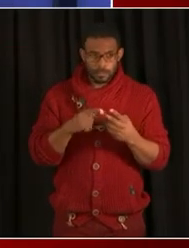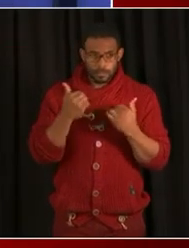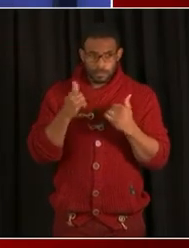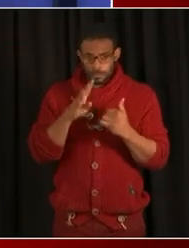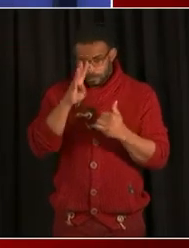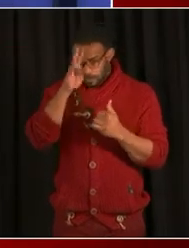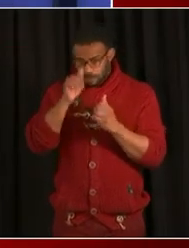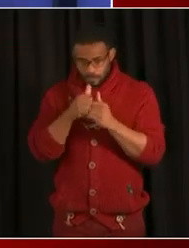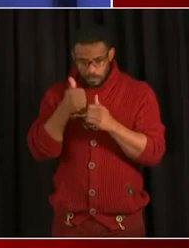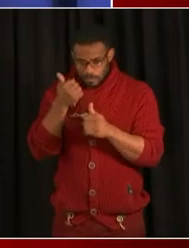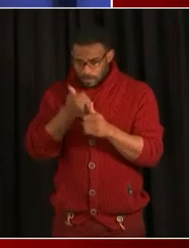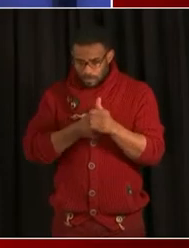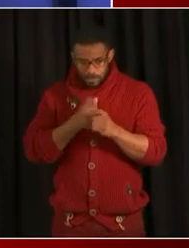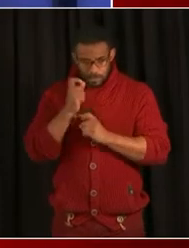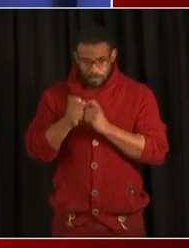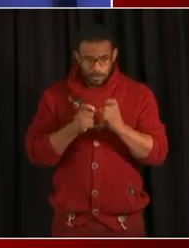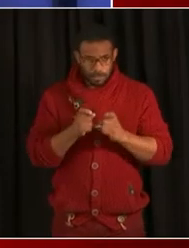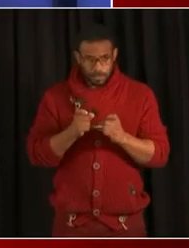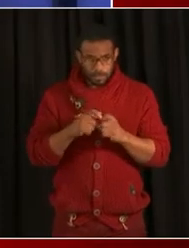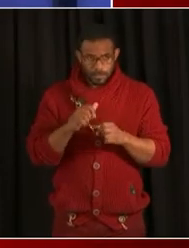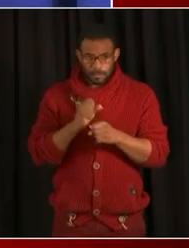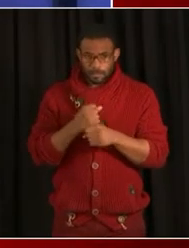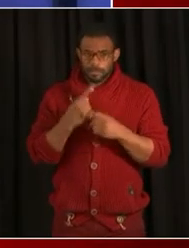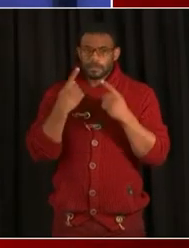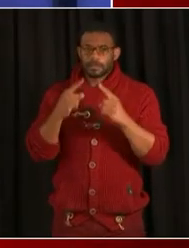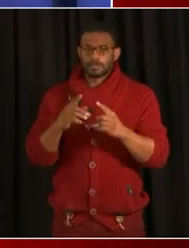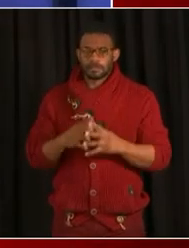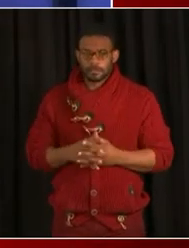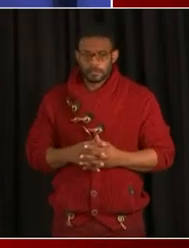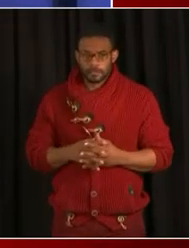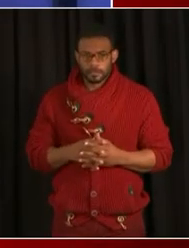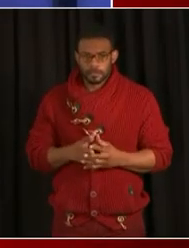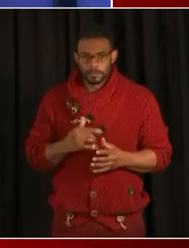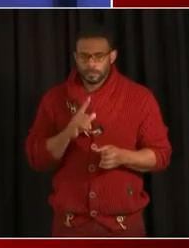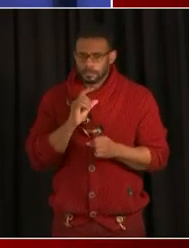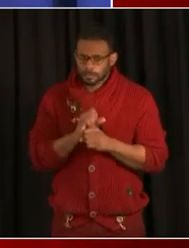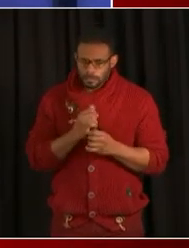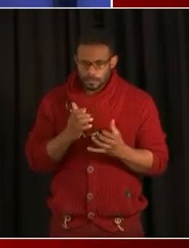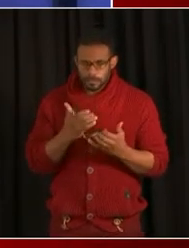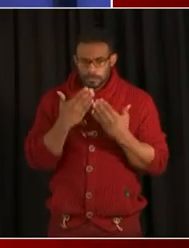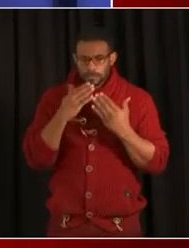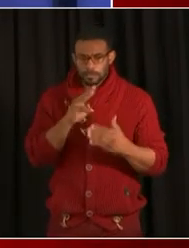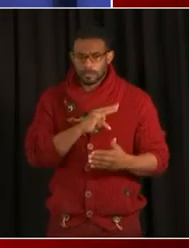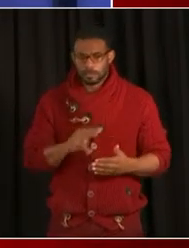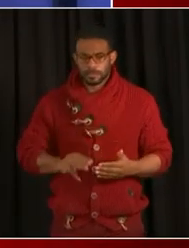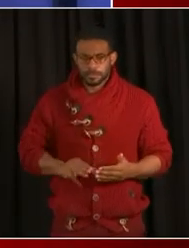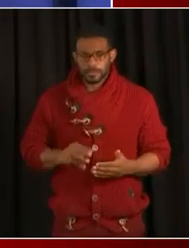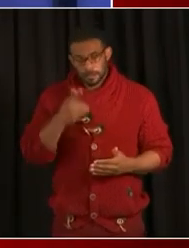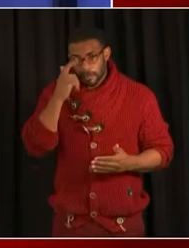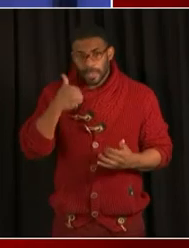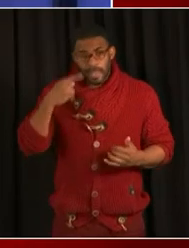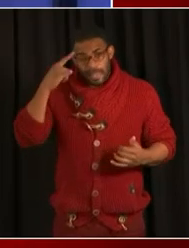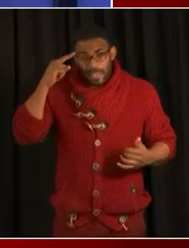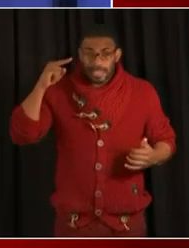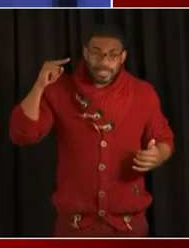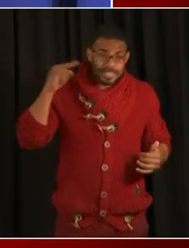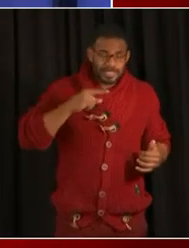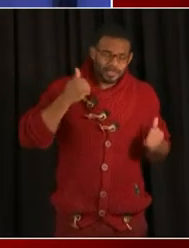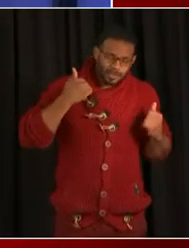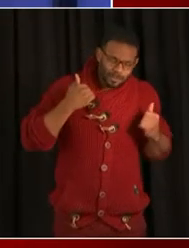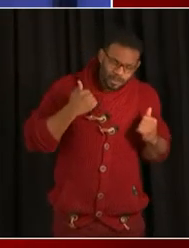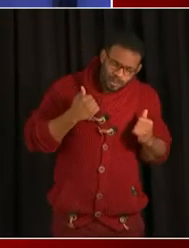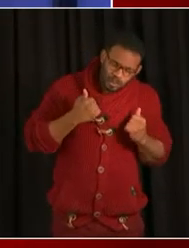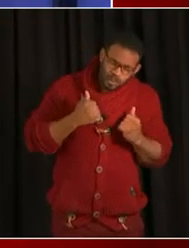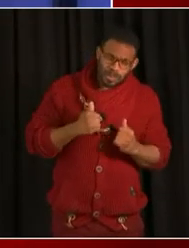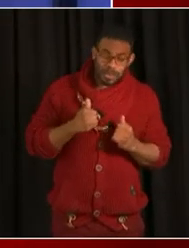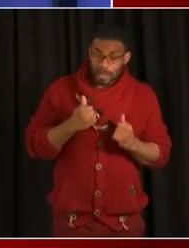to try to come up with every gimmick to make it work. I really, really want to thank the mayor, because I think she has